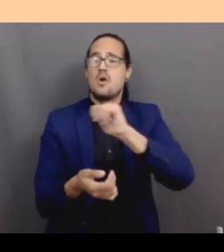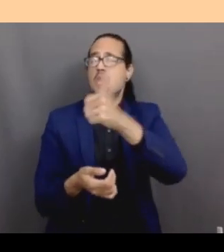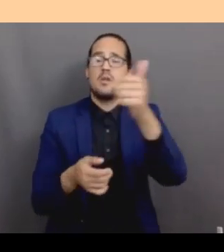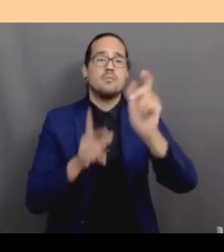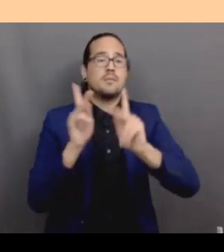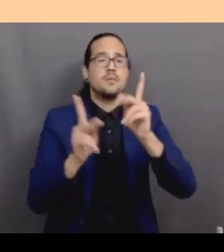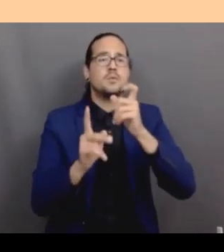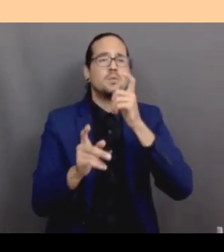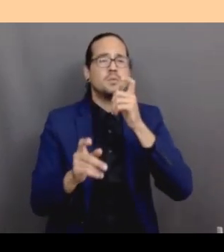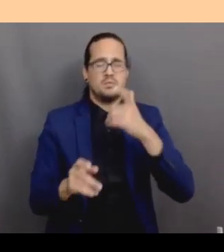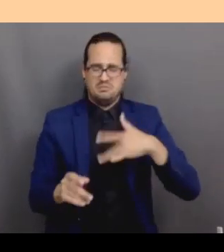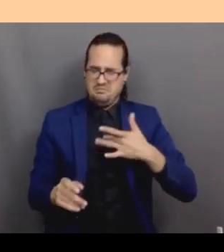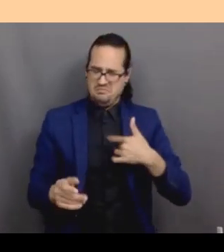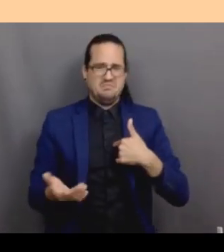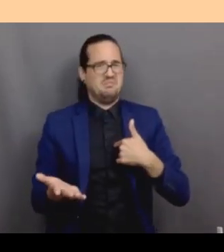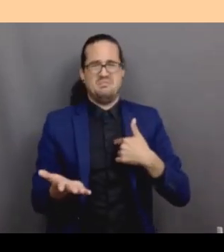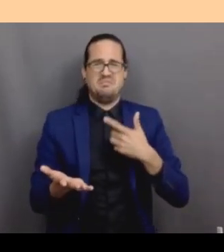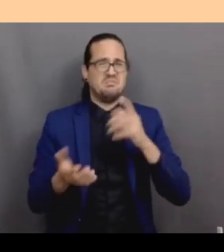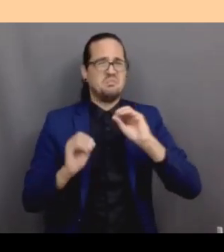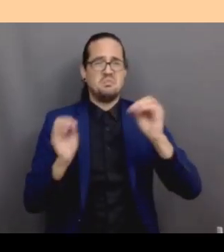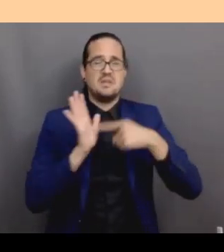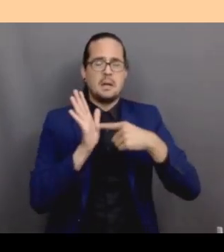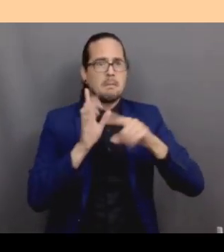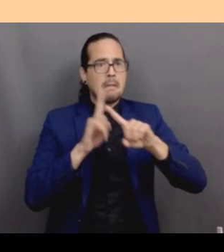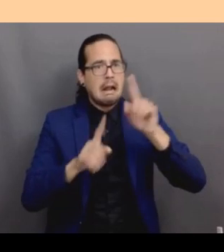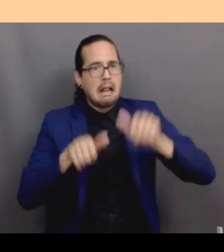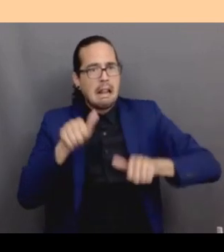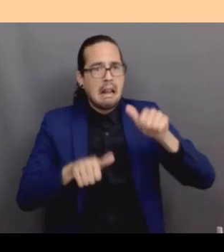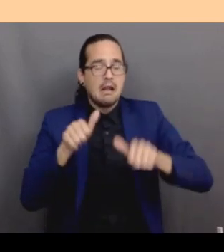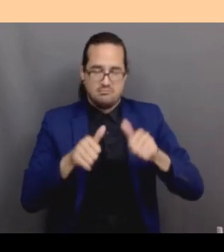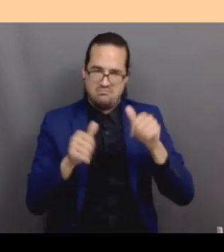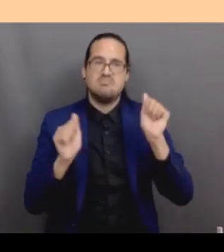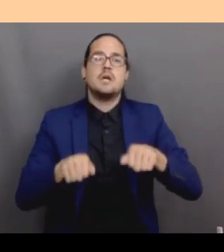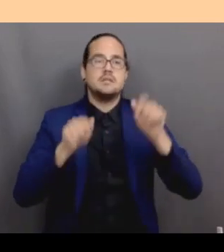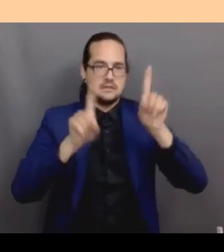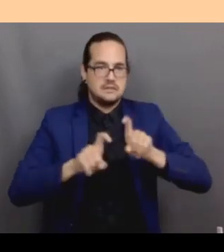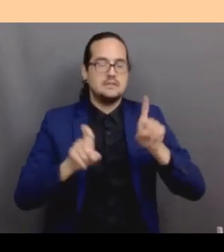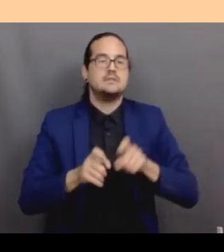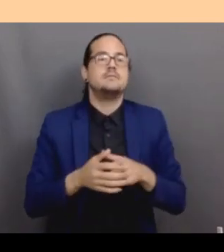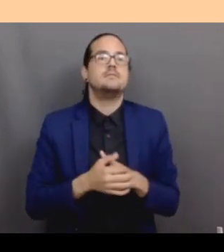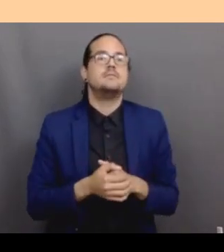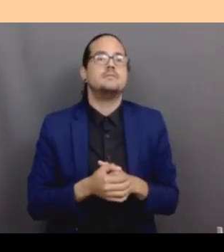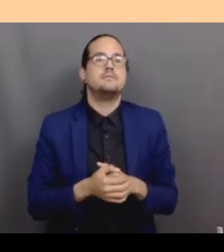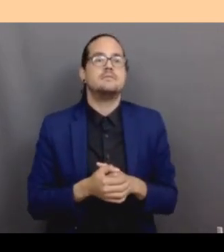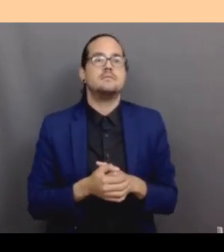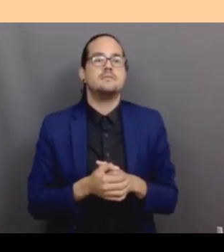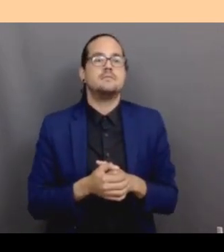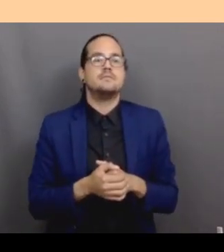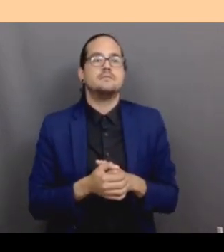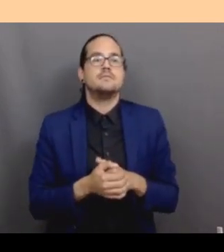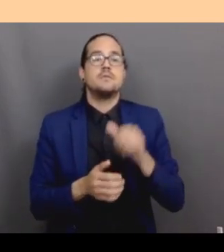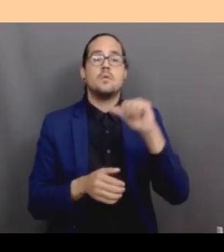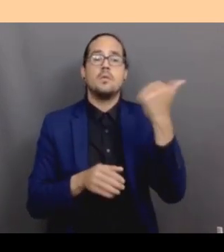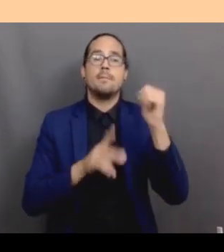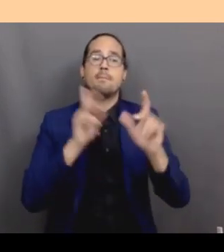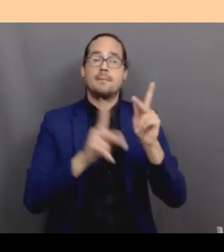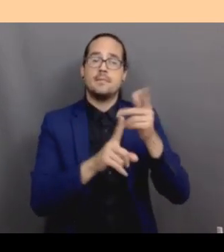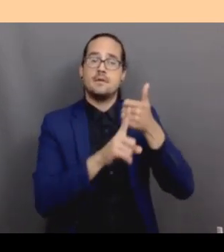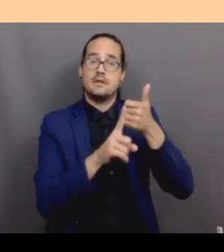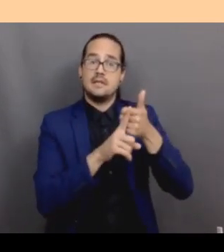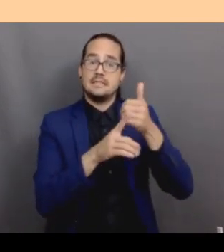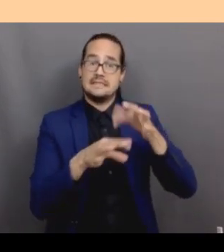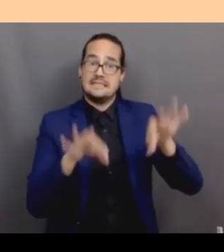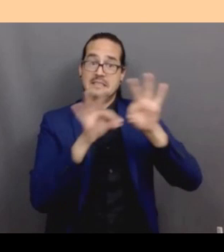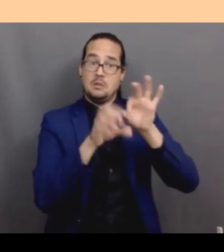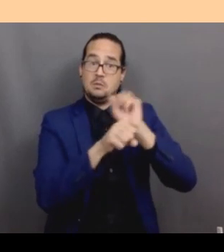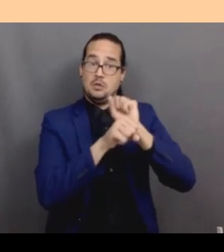who are still identified in our shelter in place order as essential businesses and making sure they have access to testing. And those would